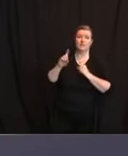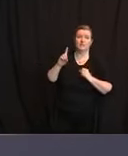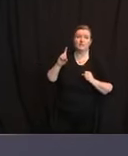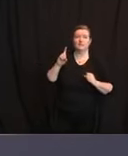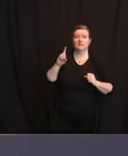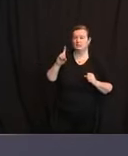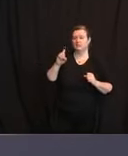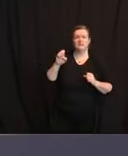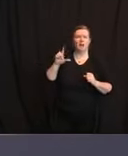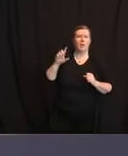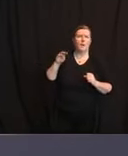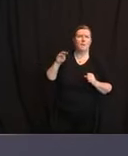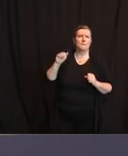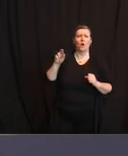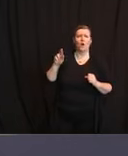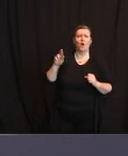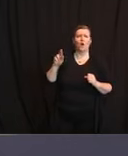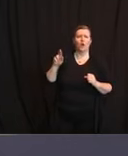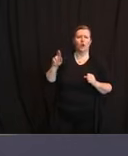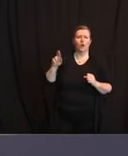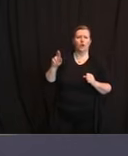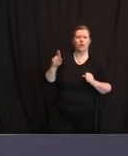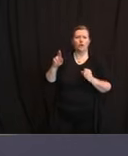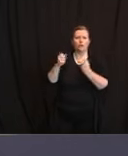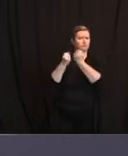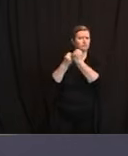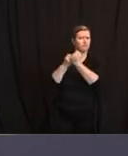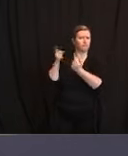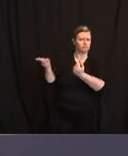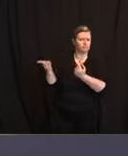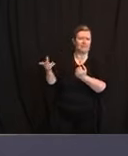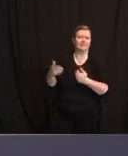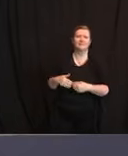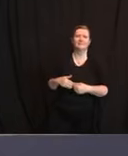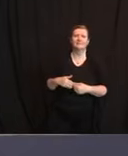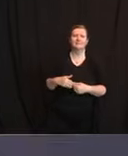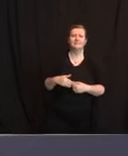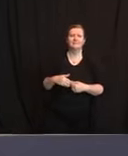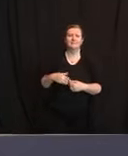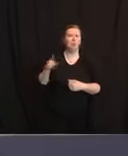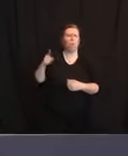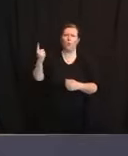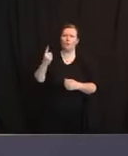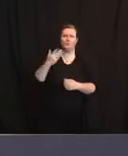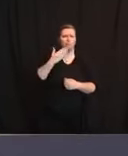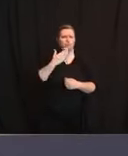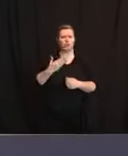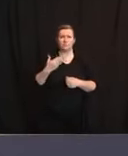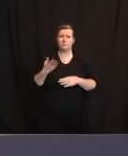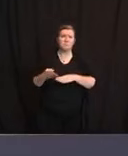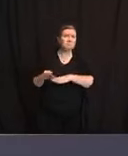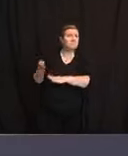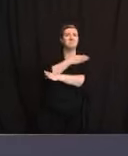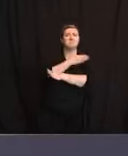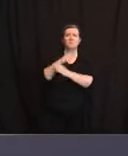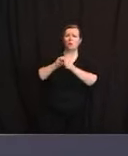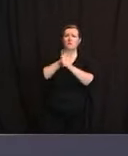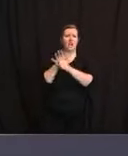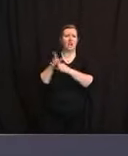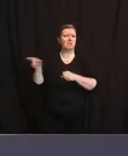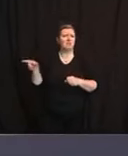But seriously, you've been incredible to work with. We knew that before this, by the way. You and I have known each other before